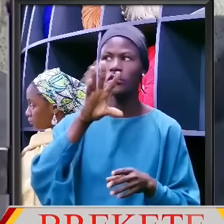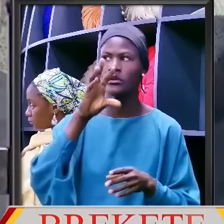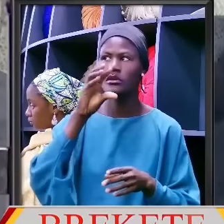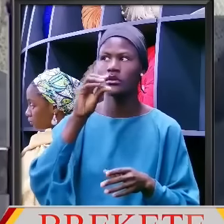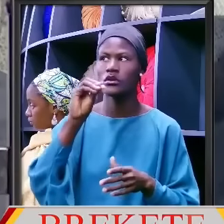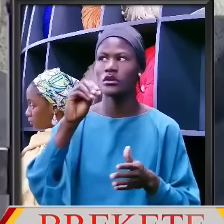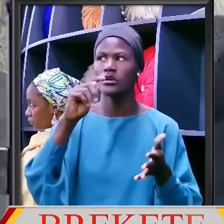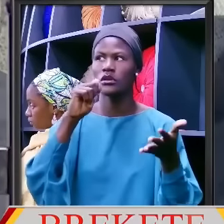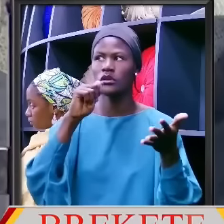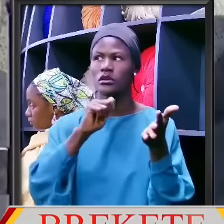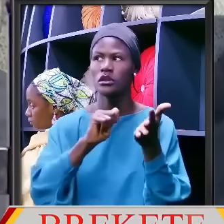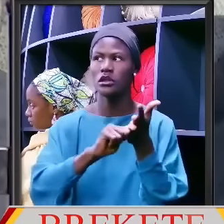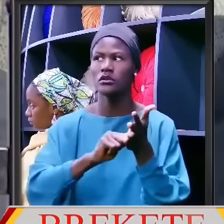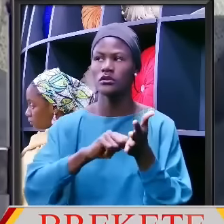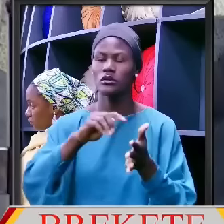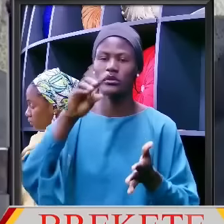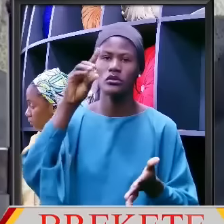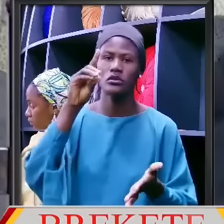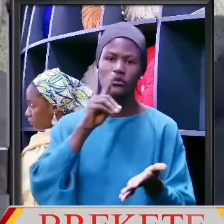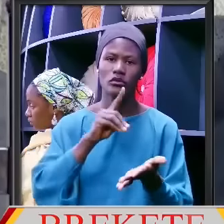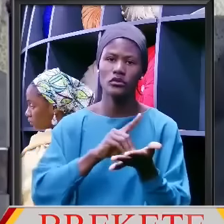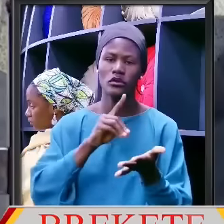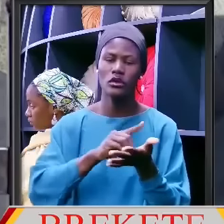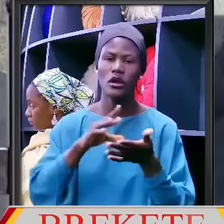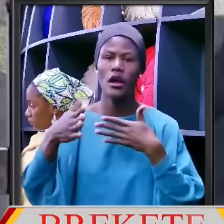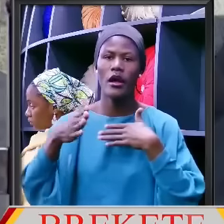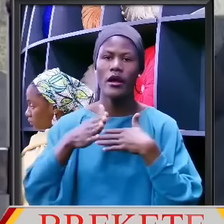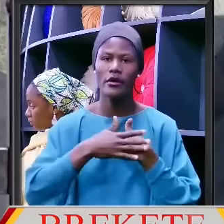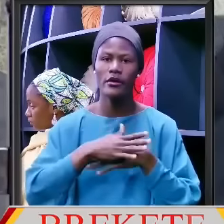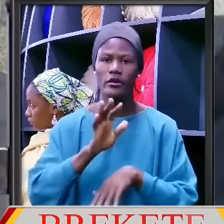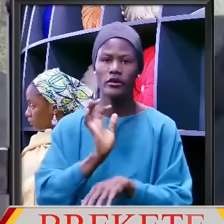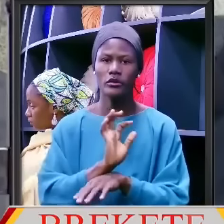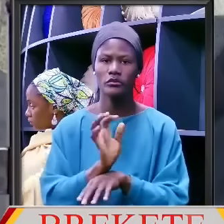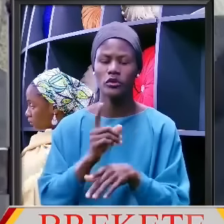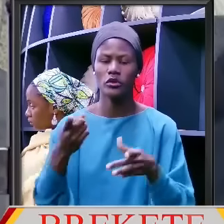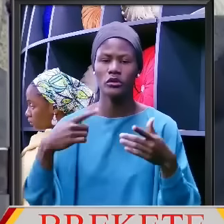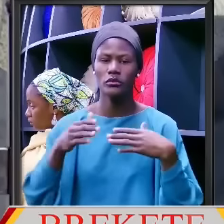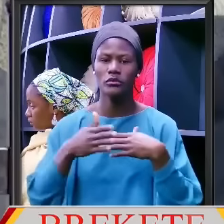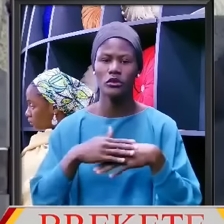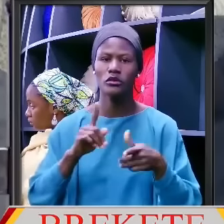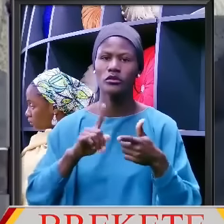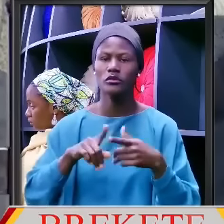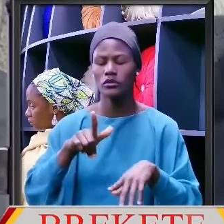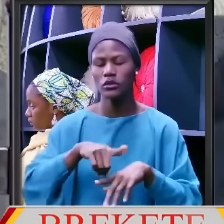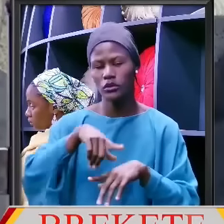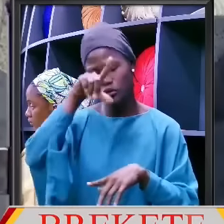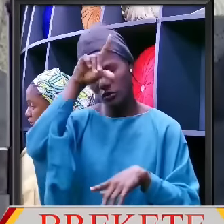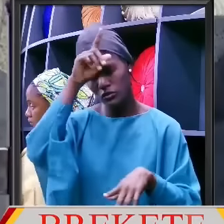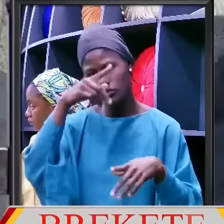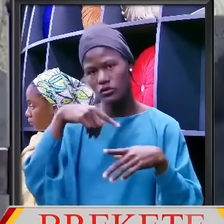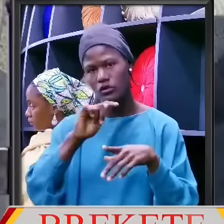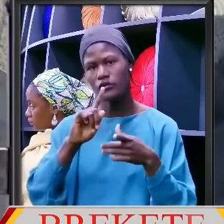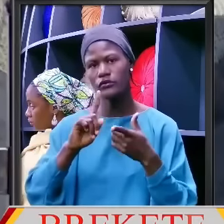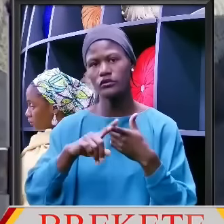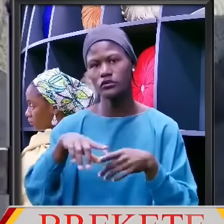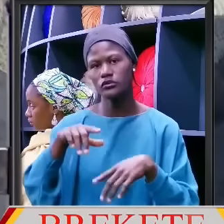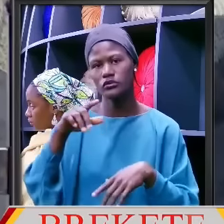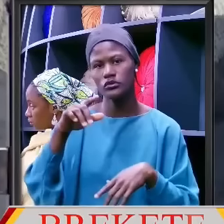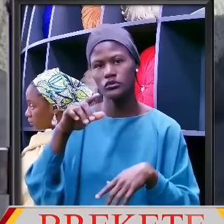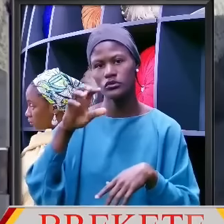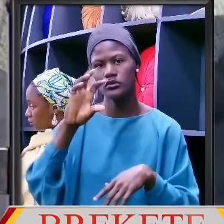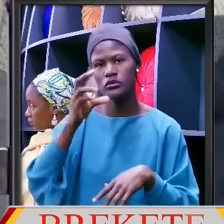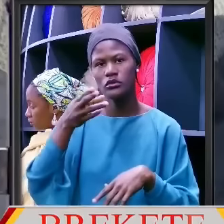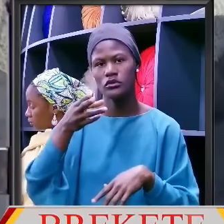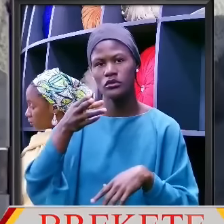Hmm. I said, okay, no problem. Then after the Christmas, we came back to Lagos. He traveled to China.